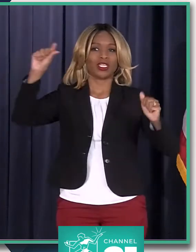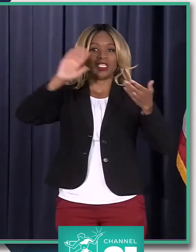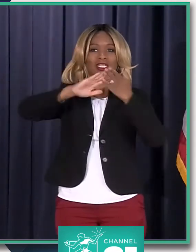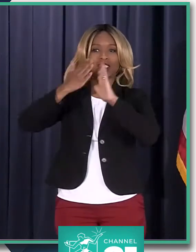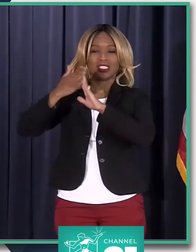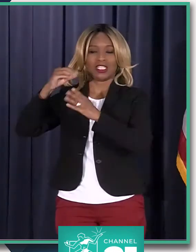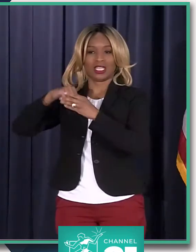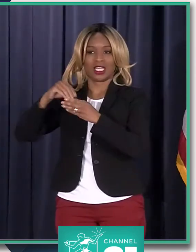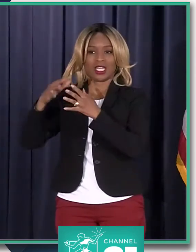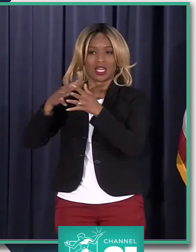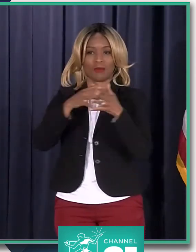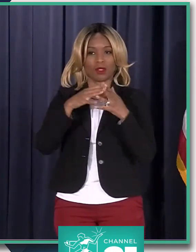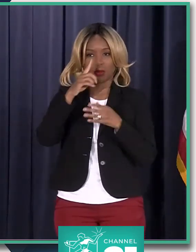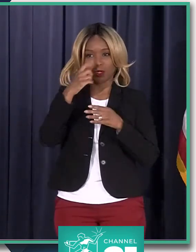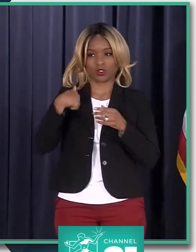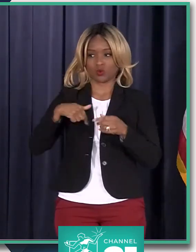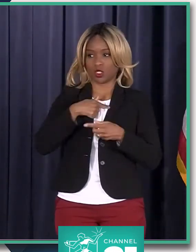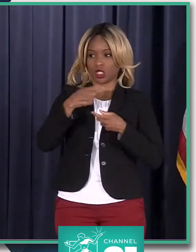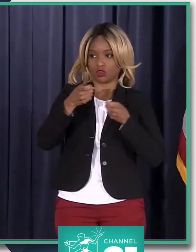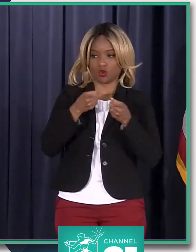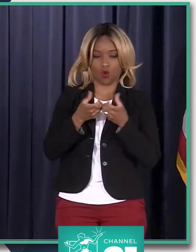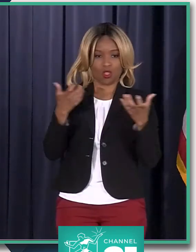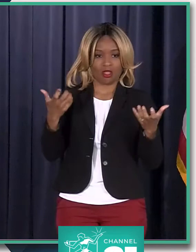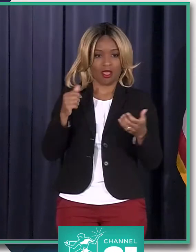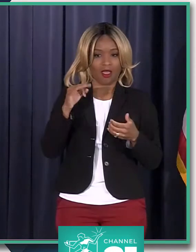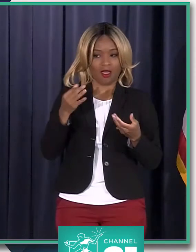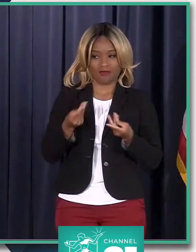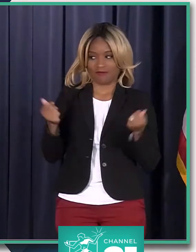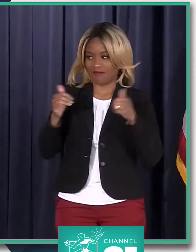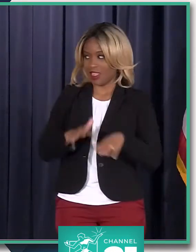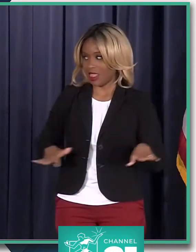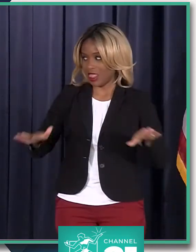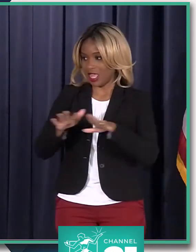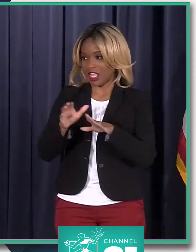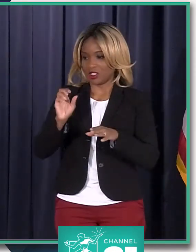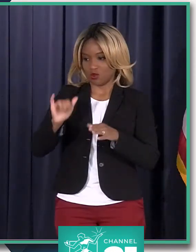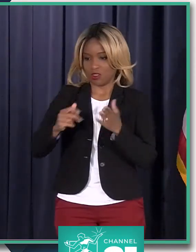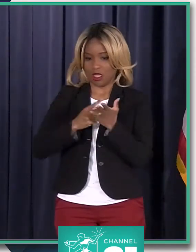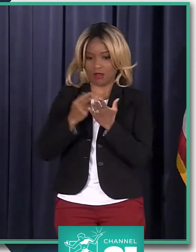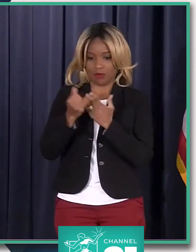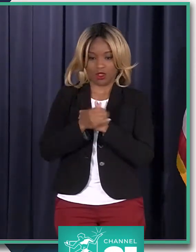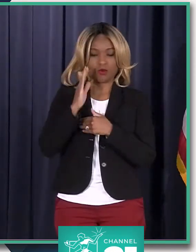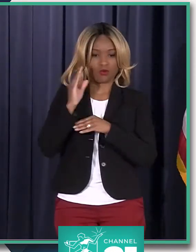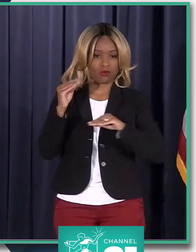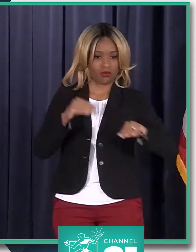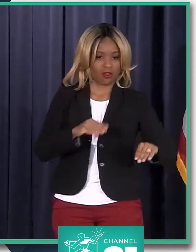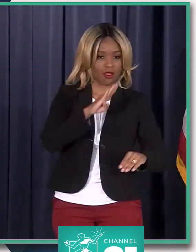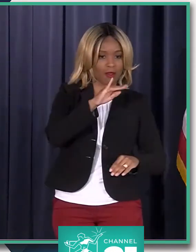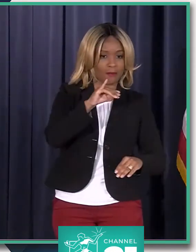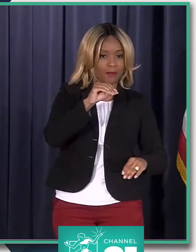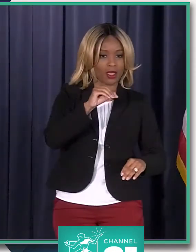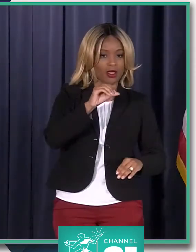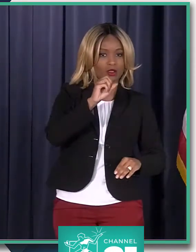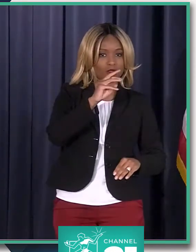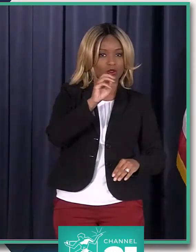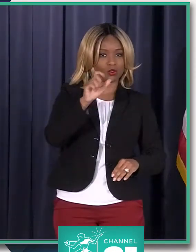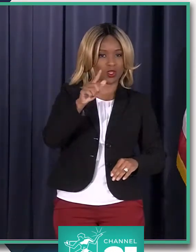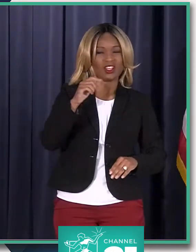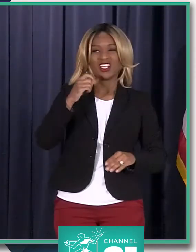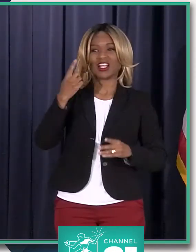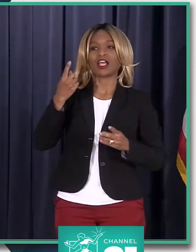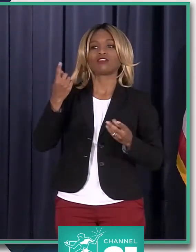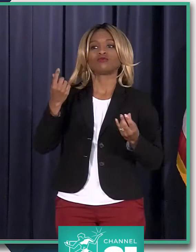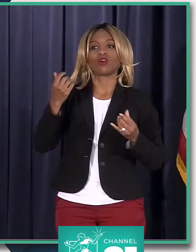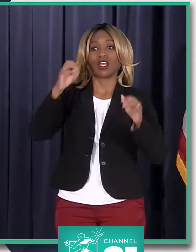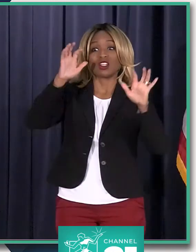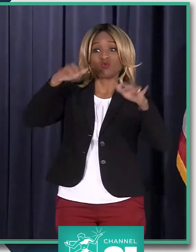of the land. And this is a project in which we're going to put bioswales in. So essentially, it's raining right now. I just got a